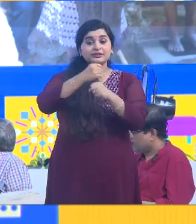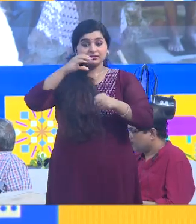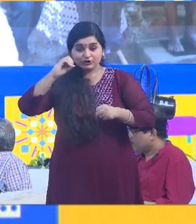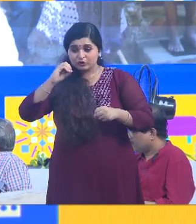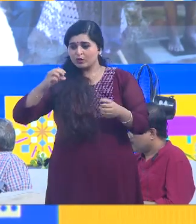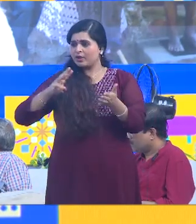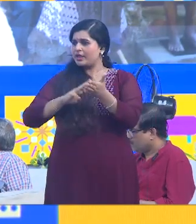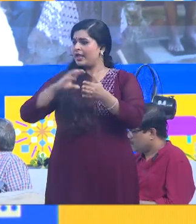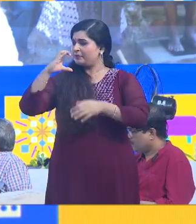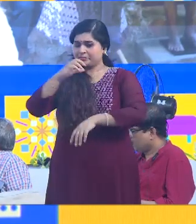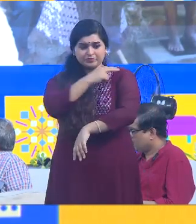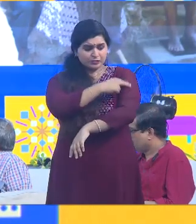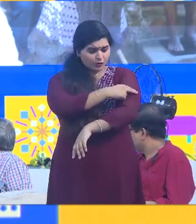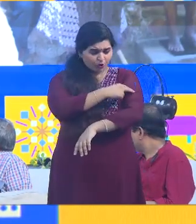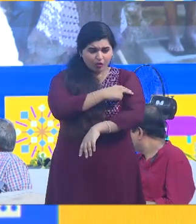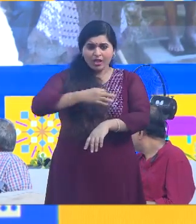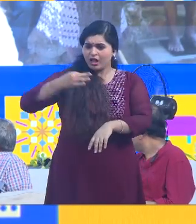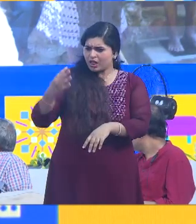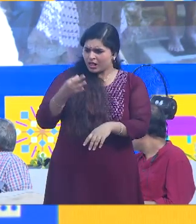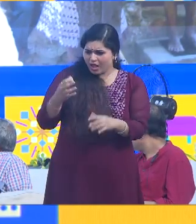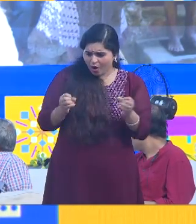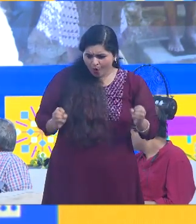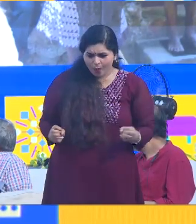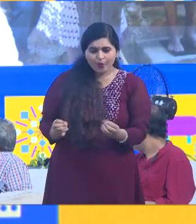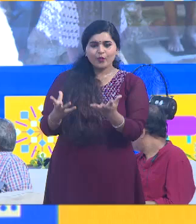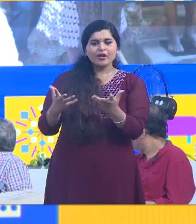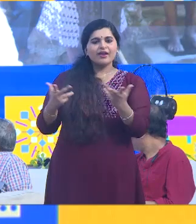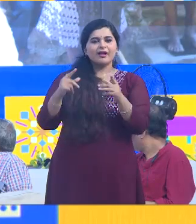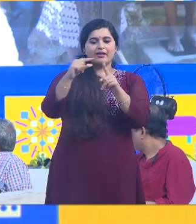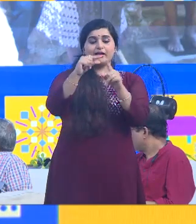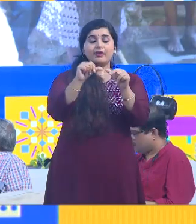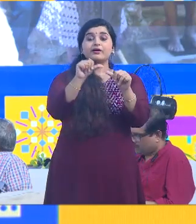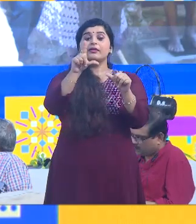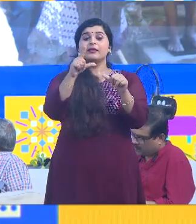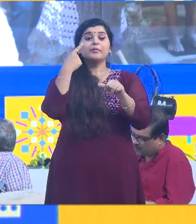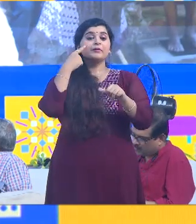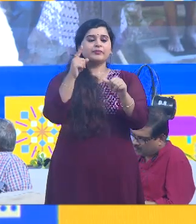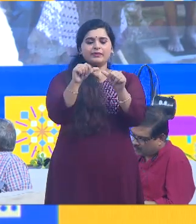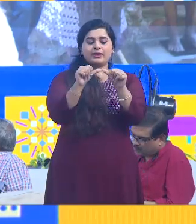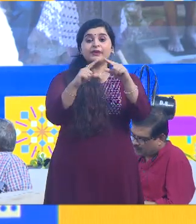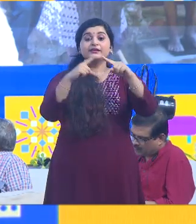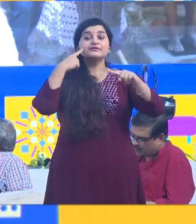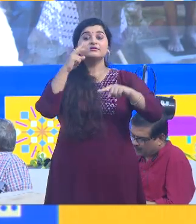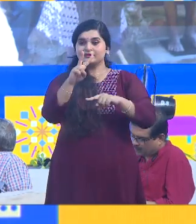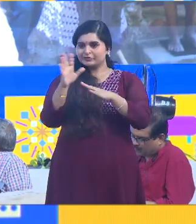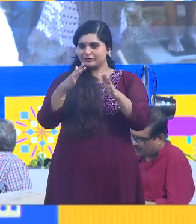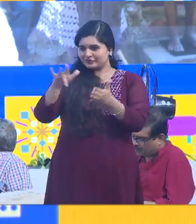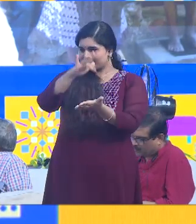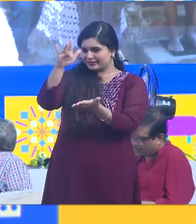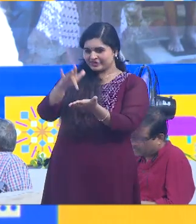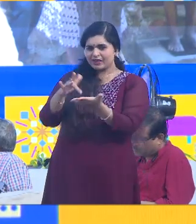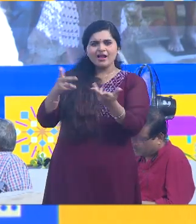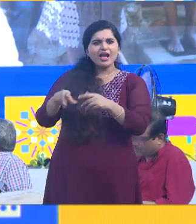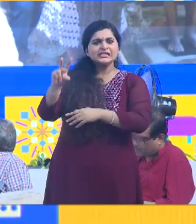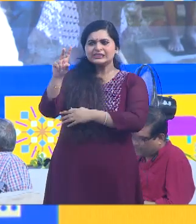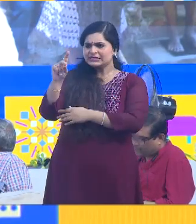colleges. Palliative care training centers, greater deal of palliative care personnel being introduced, house visits, secondary care